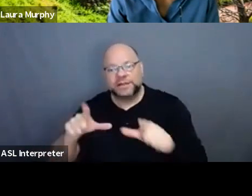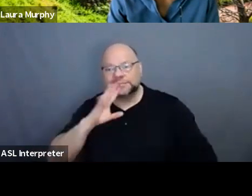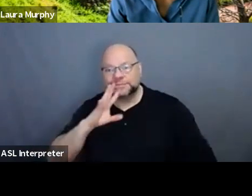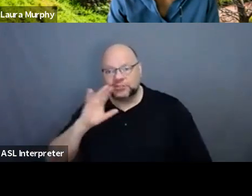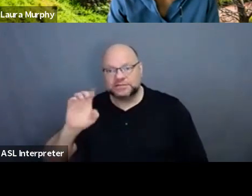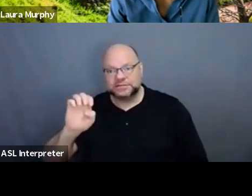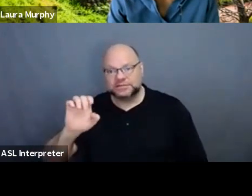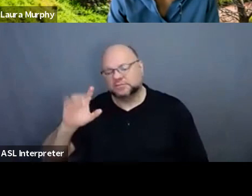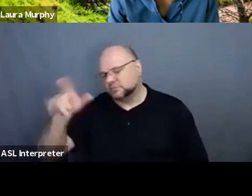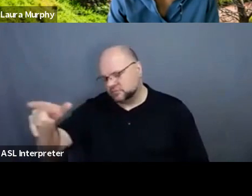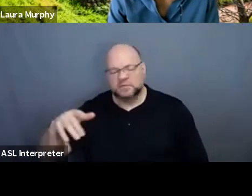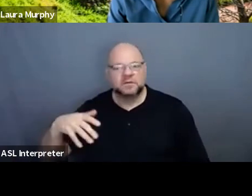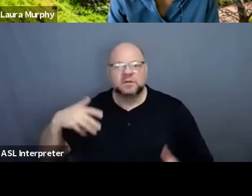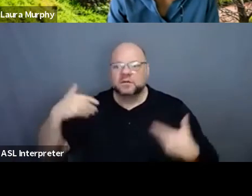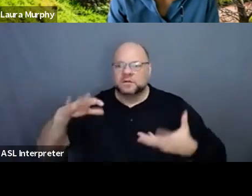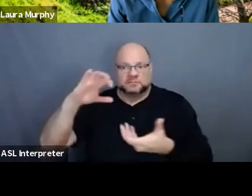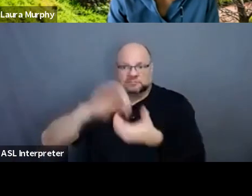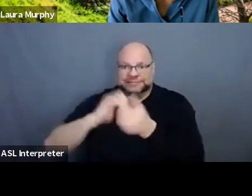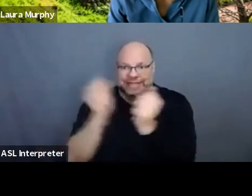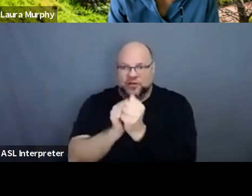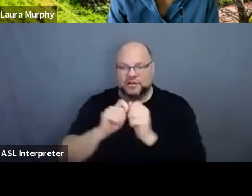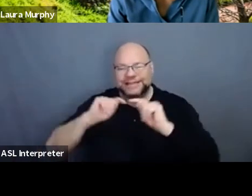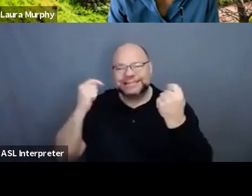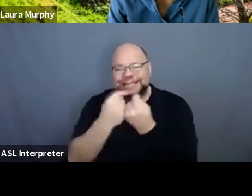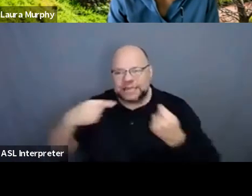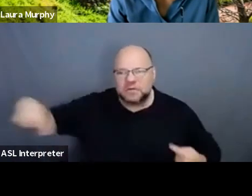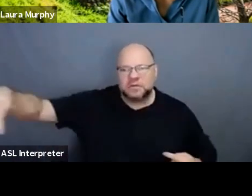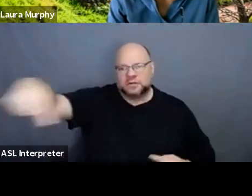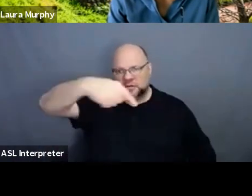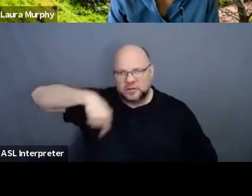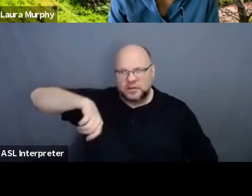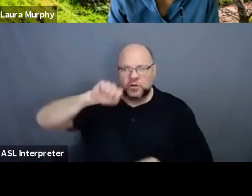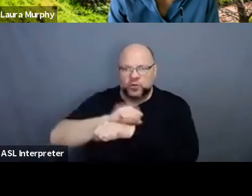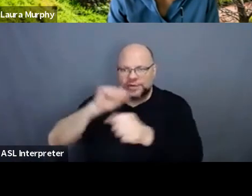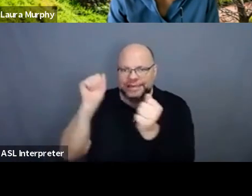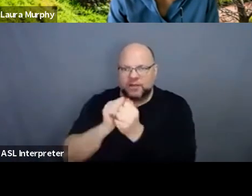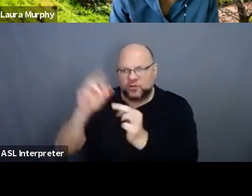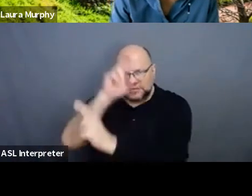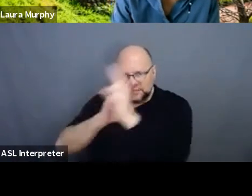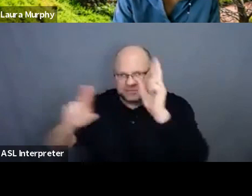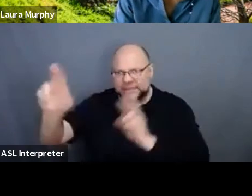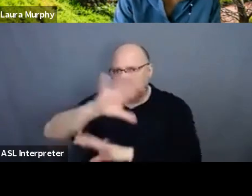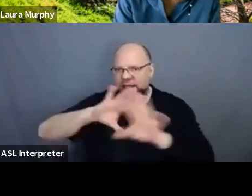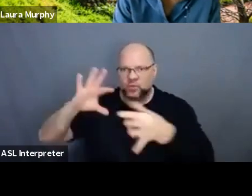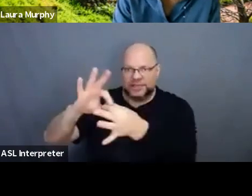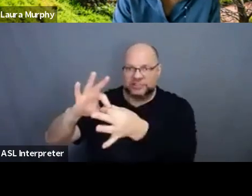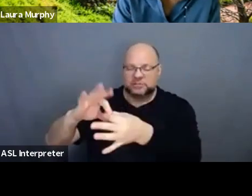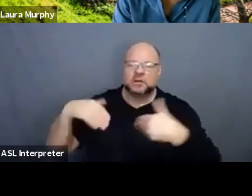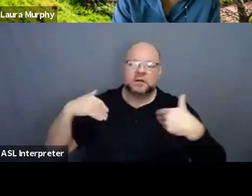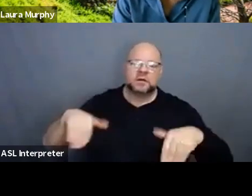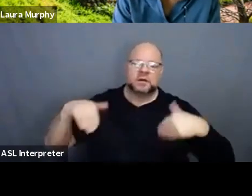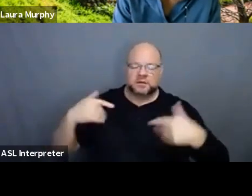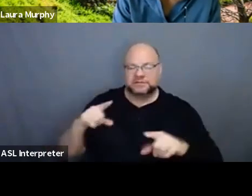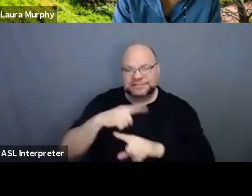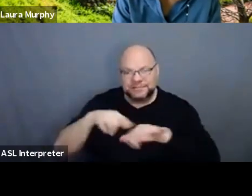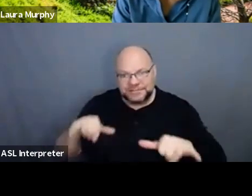So that together means that the team that's working there like respects that relationship, but also